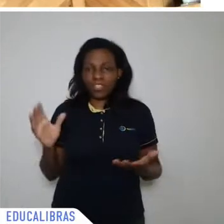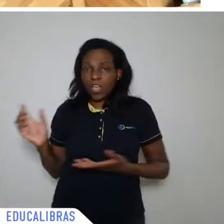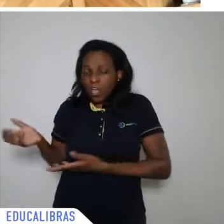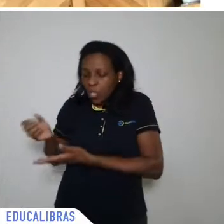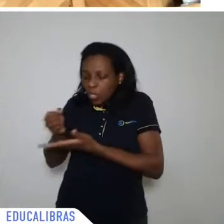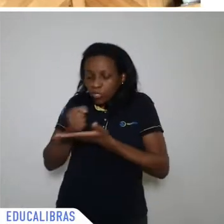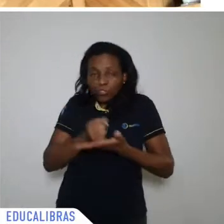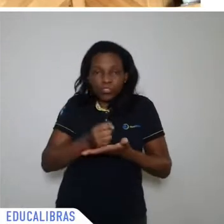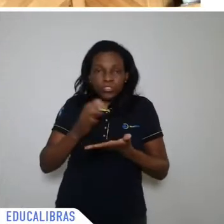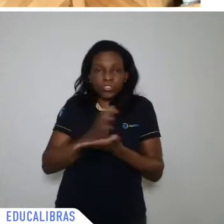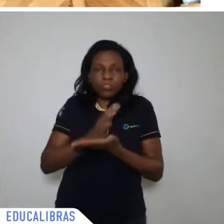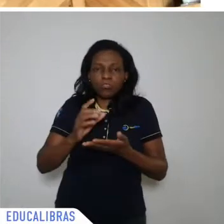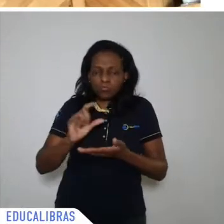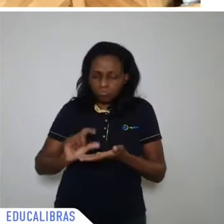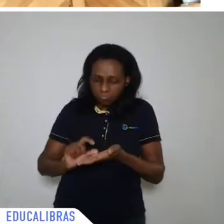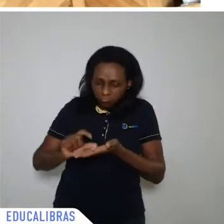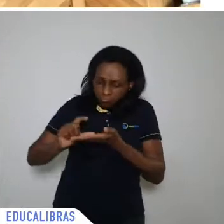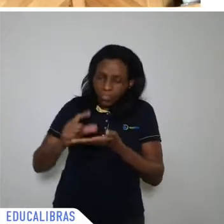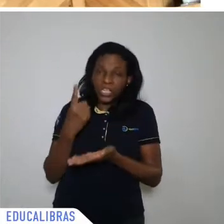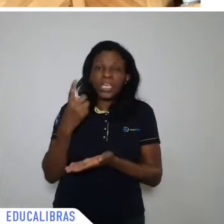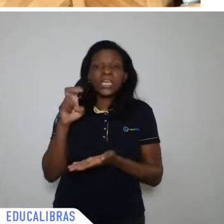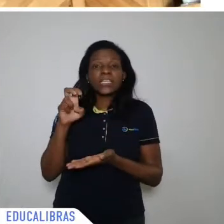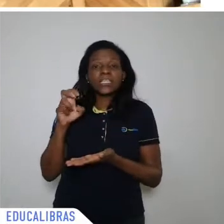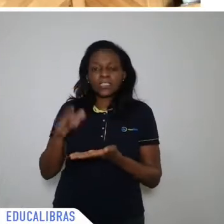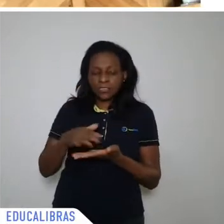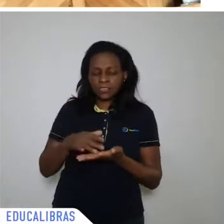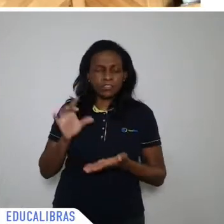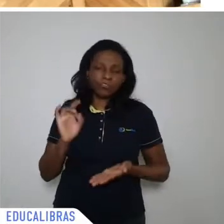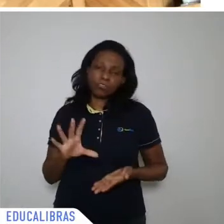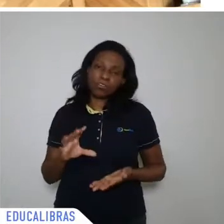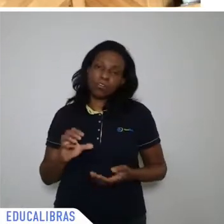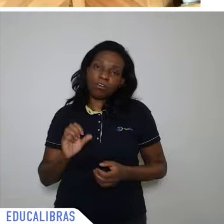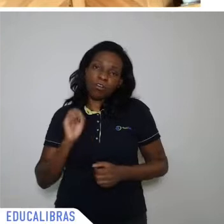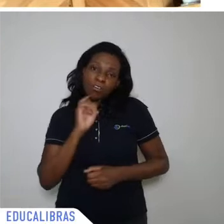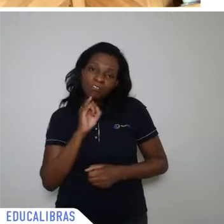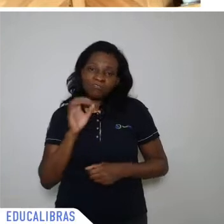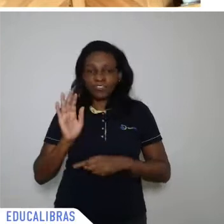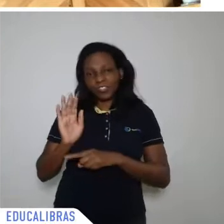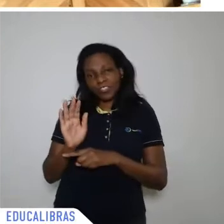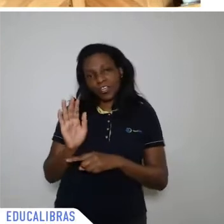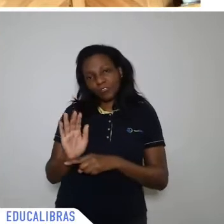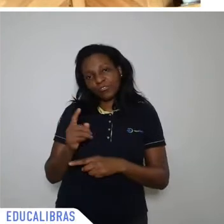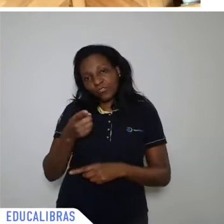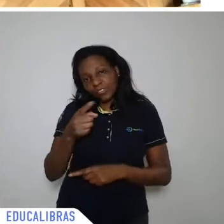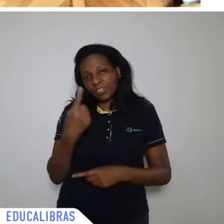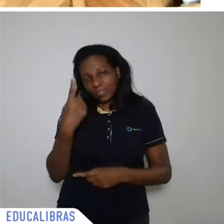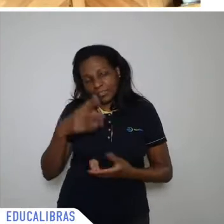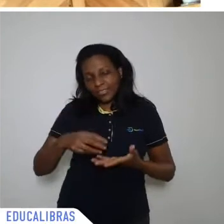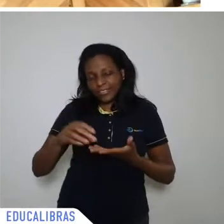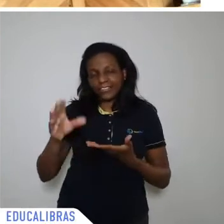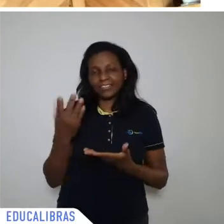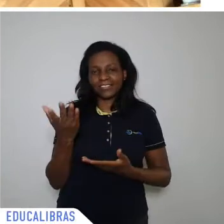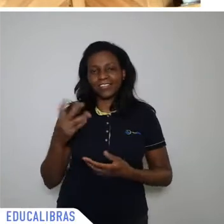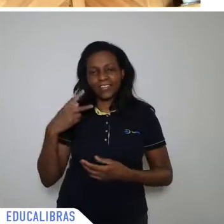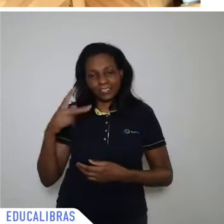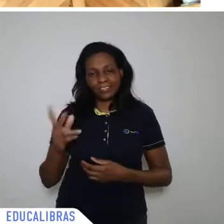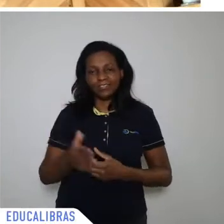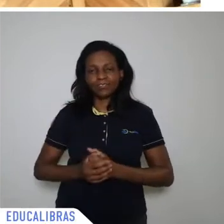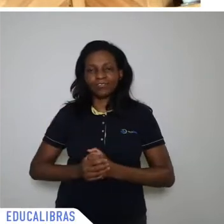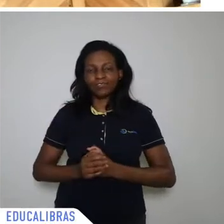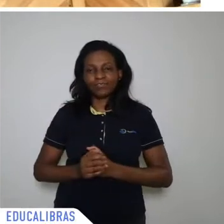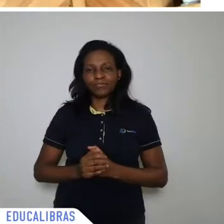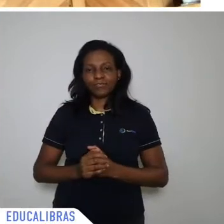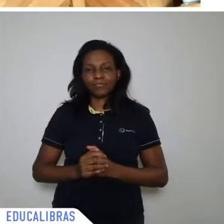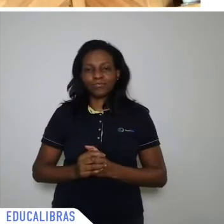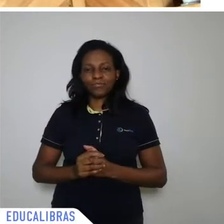no library. I brought just about 15 books with me. If this means something to you, this is one of the books I brought